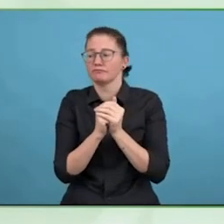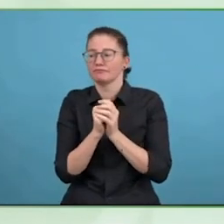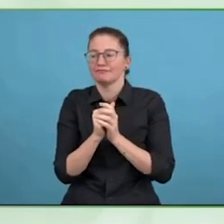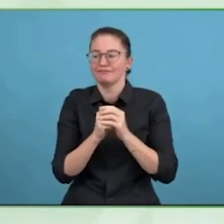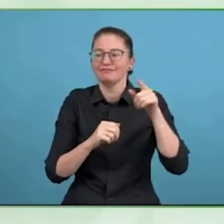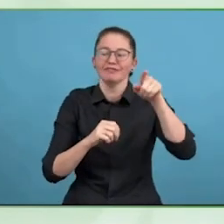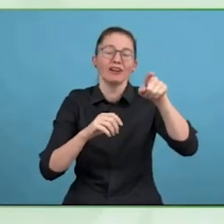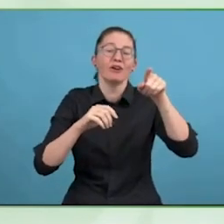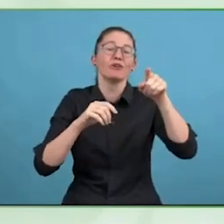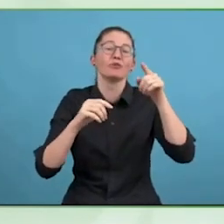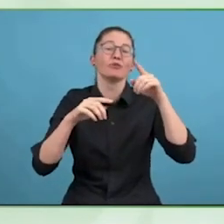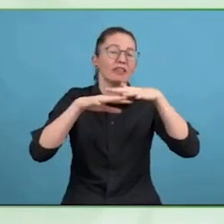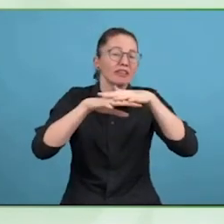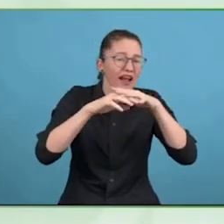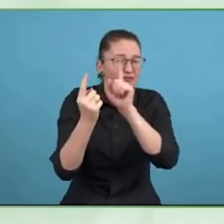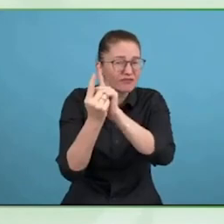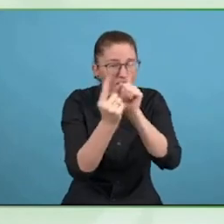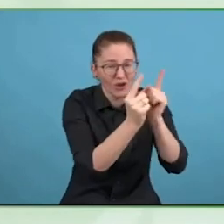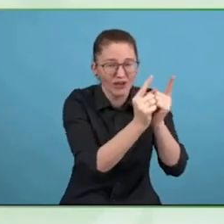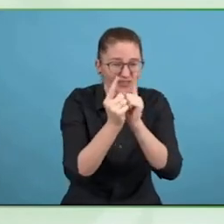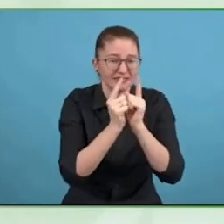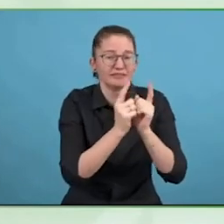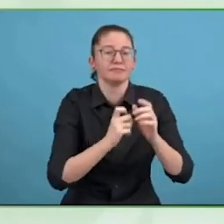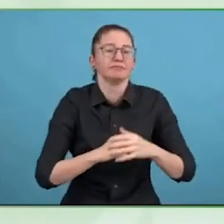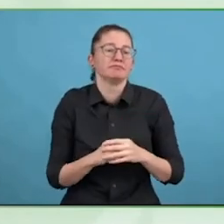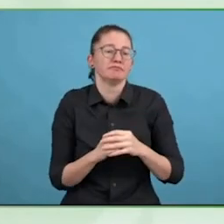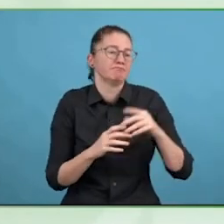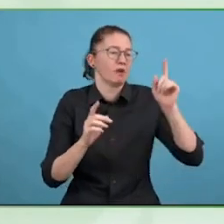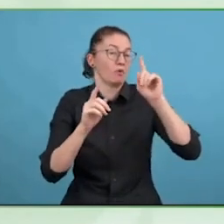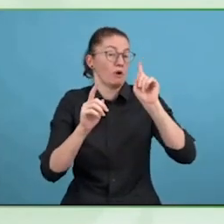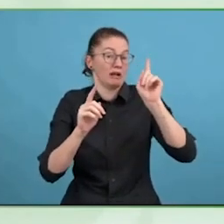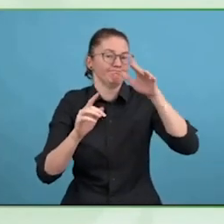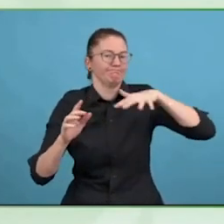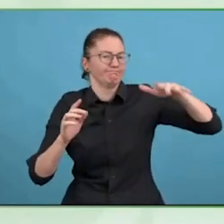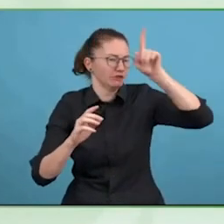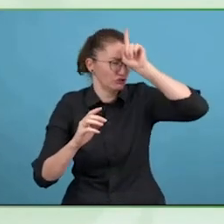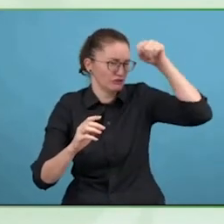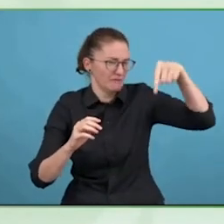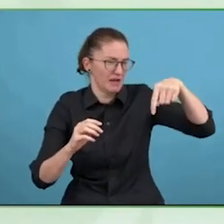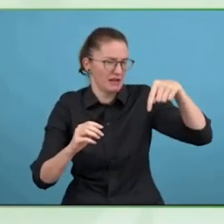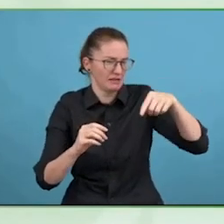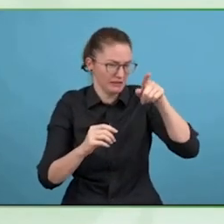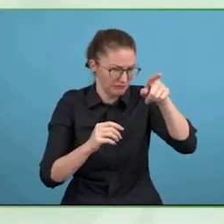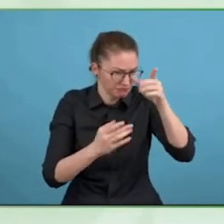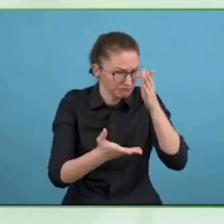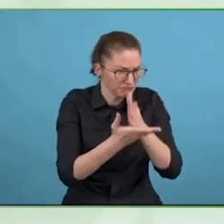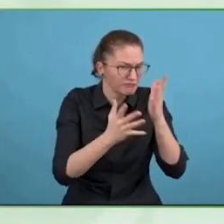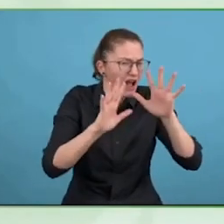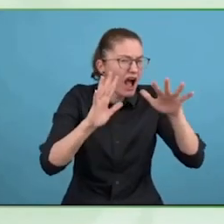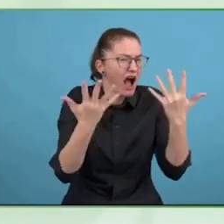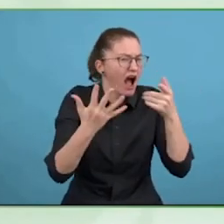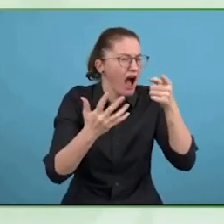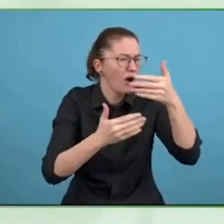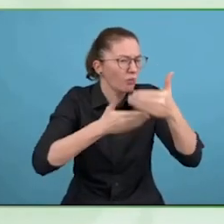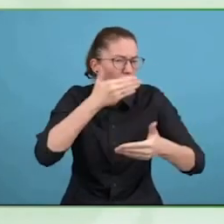Yeah, we have a very nice cooperation with a university in Ghana and one university in Frankfurt.